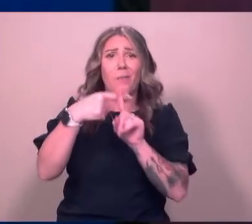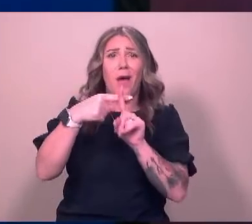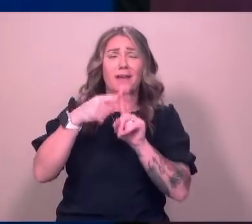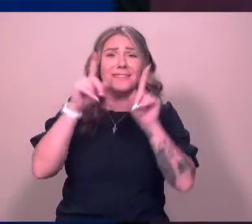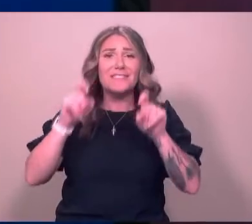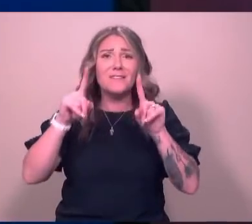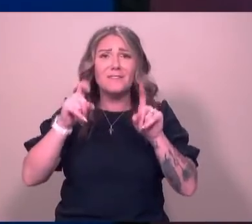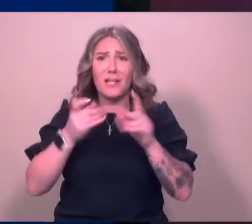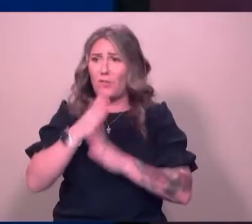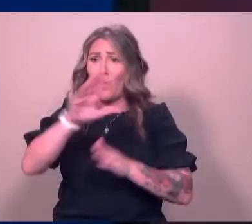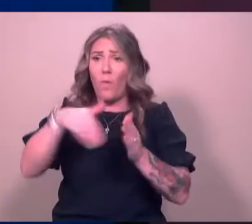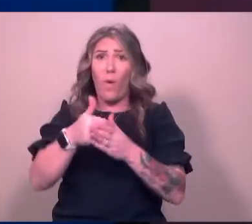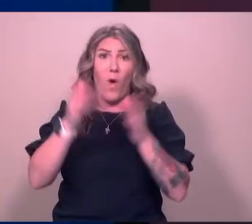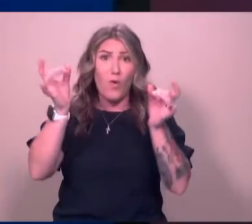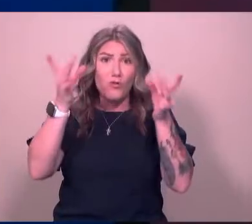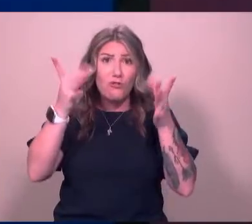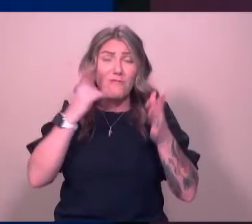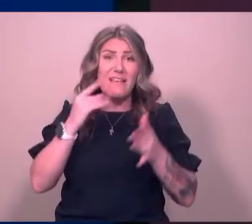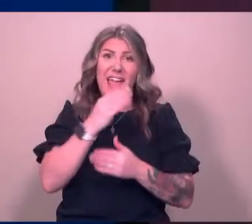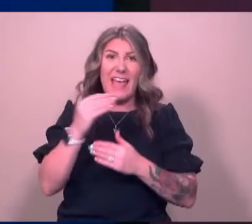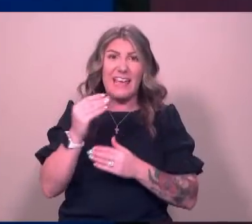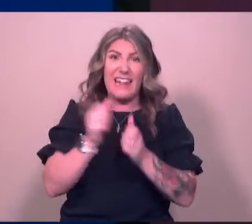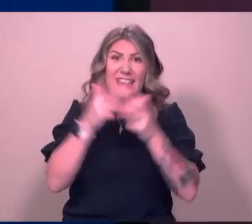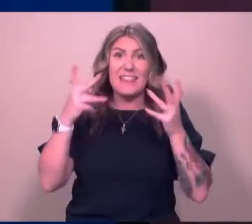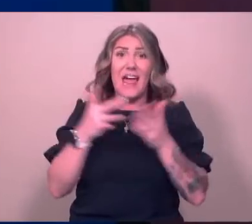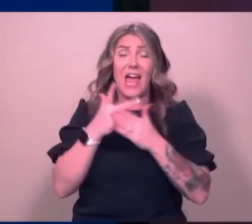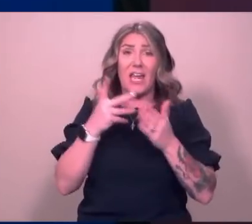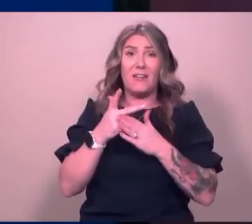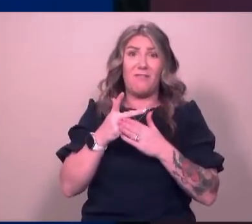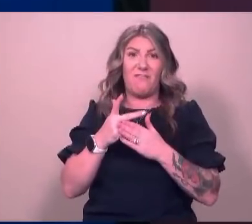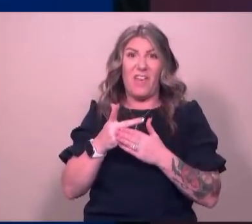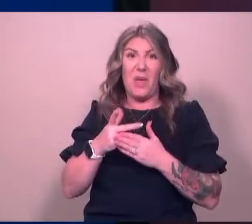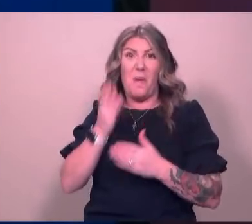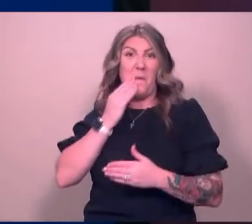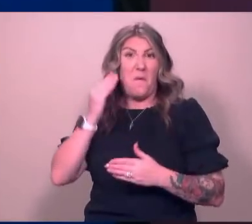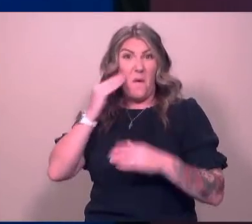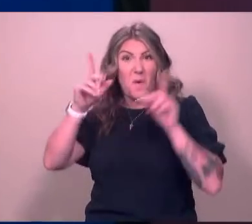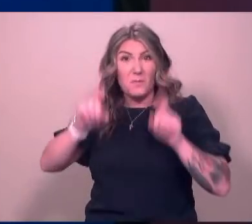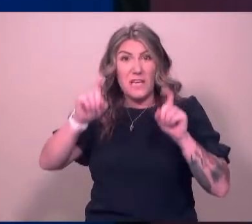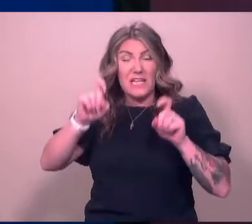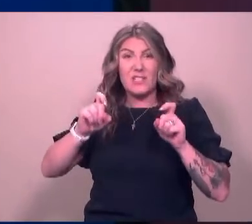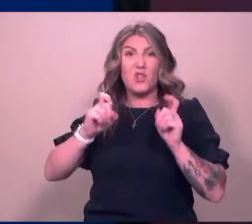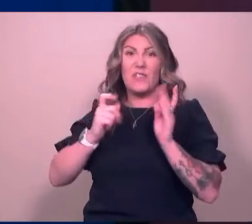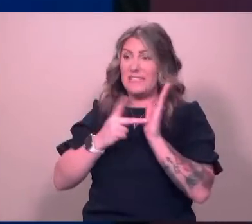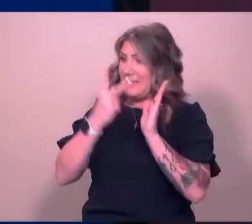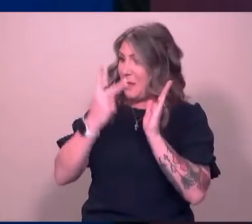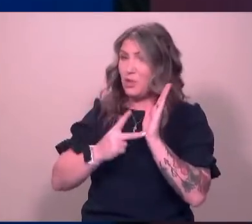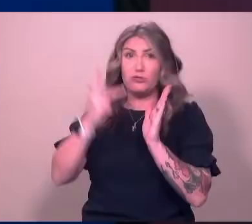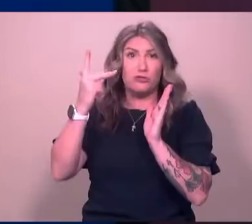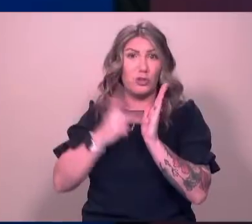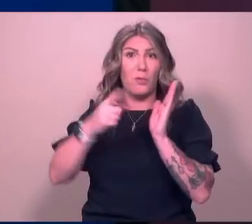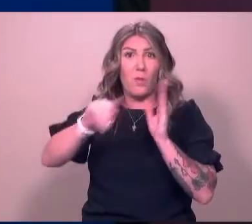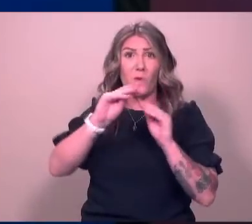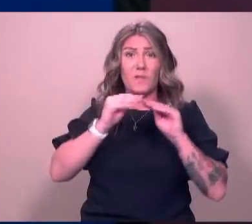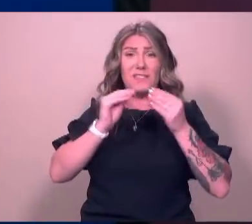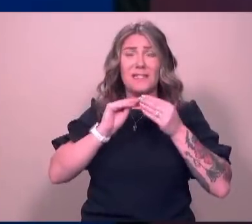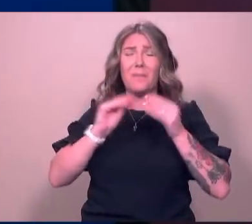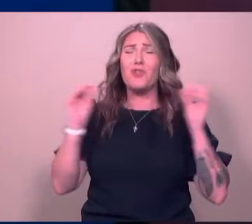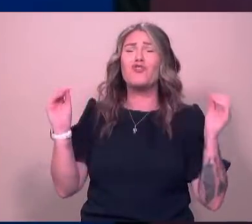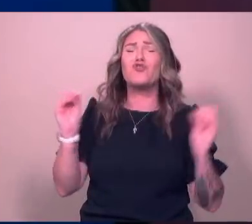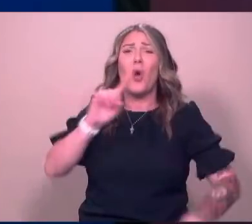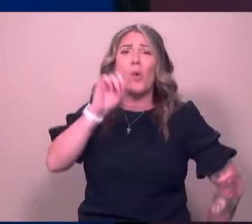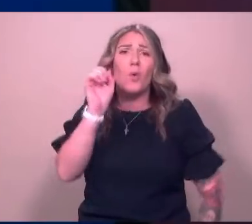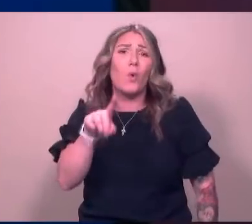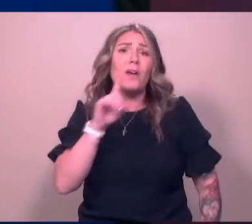crisis. And we know there's a bunch of at-home tests as well. So you can easily double or triple those numbers. There is no question. And that